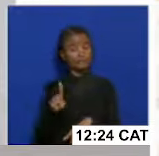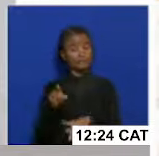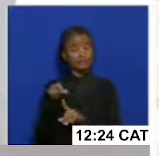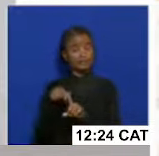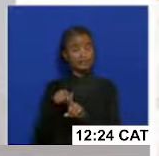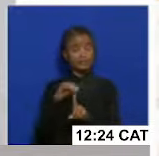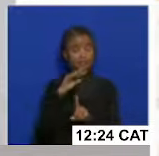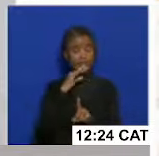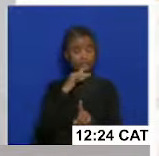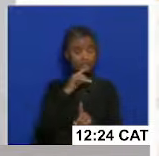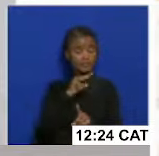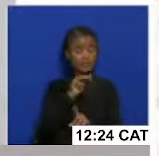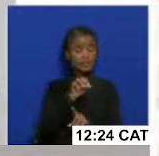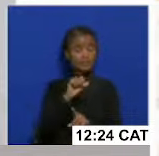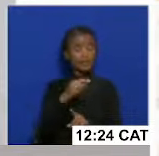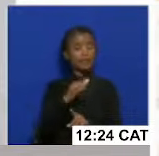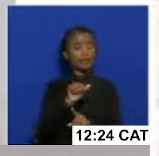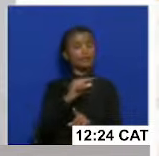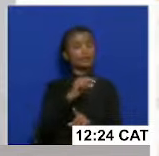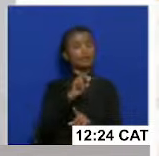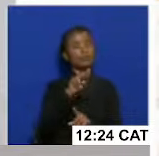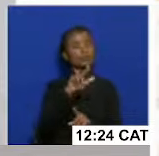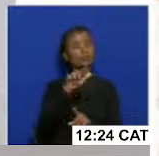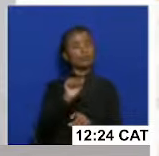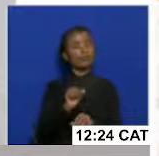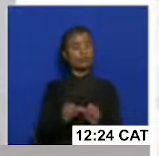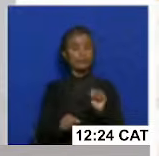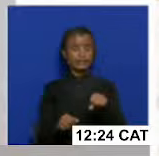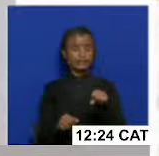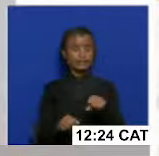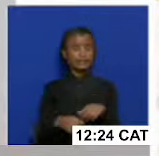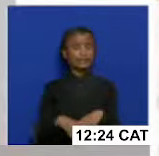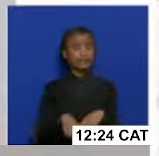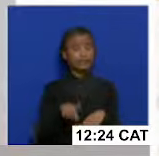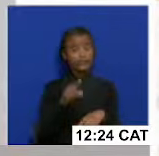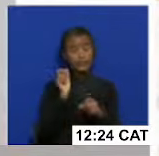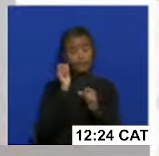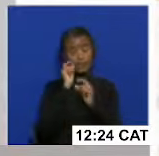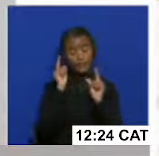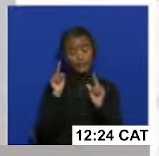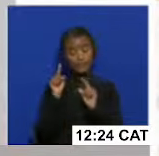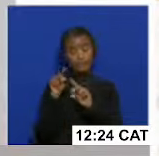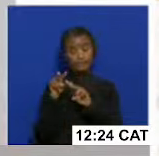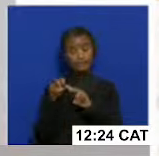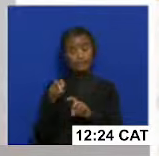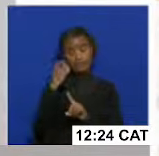Yes, Mr. Makaku. And you're aware that he is the investigating officer on the Precious Stones case?